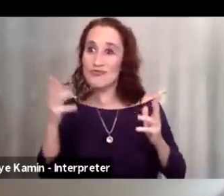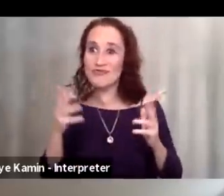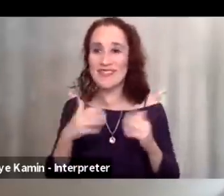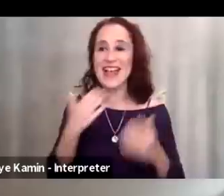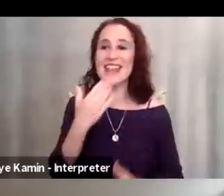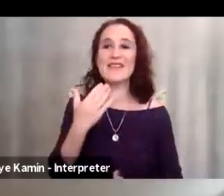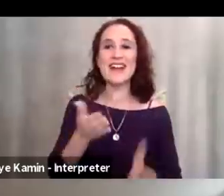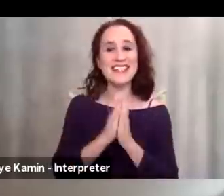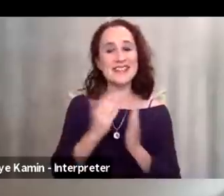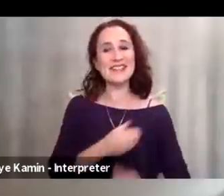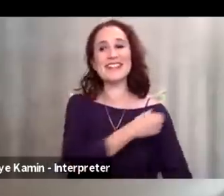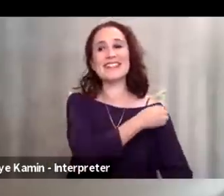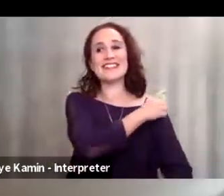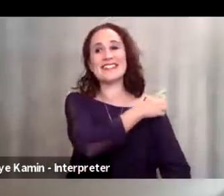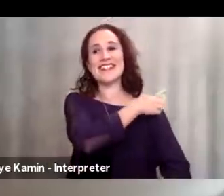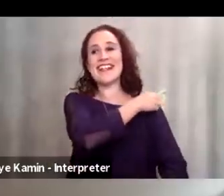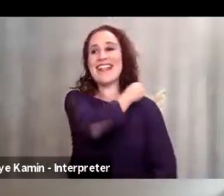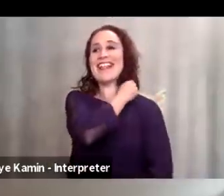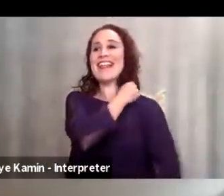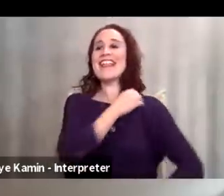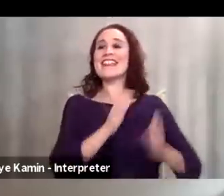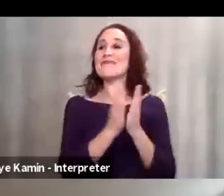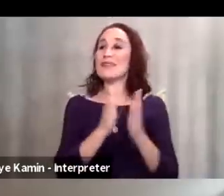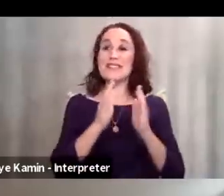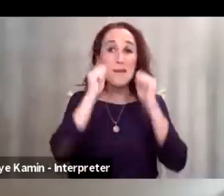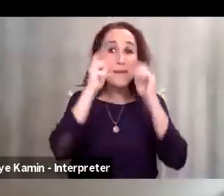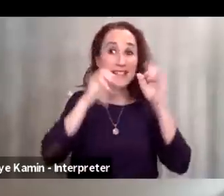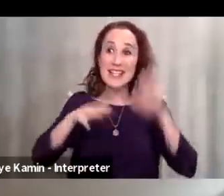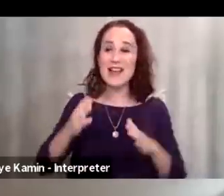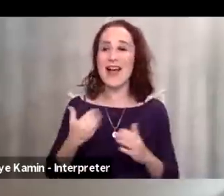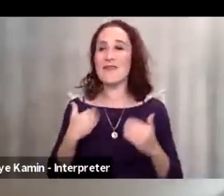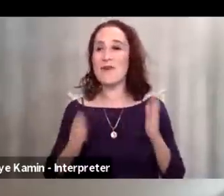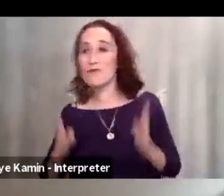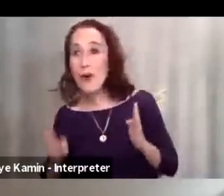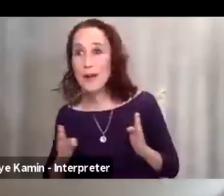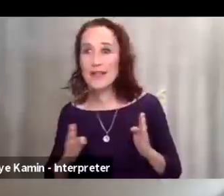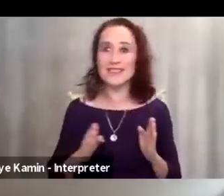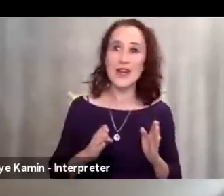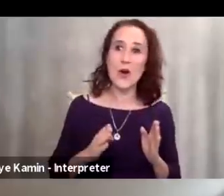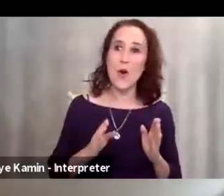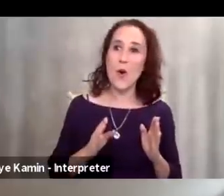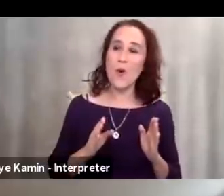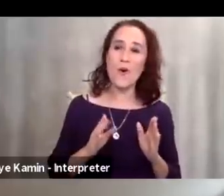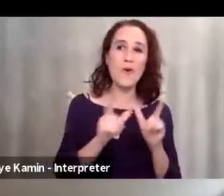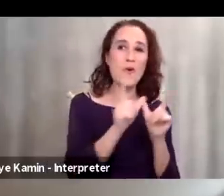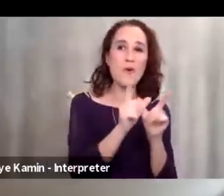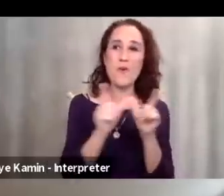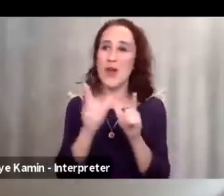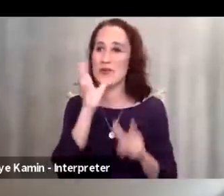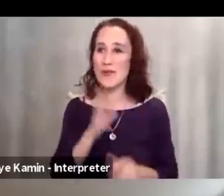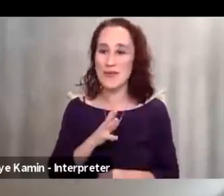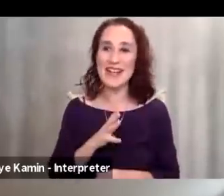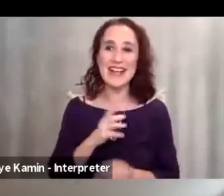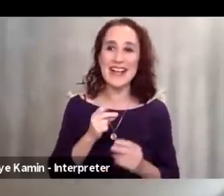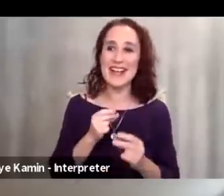asking. All these books sound so amazing. We've got robots and Wonder Woman and InstaFriends and we